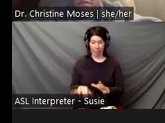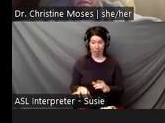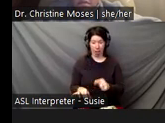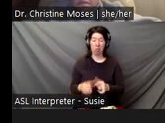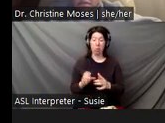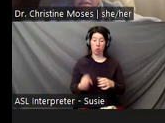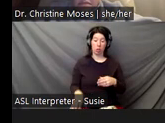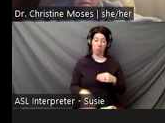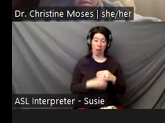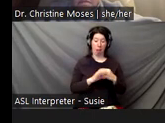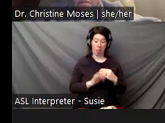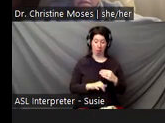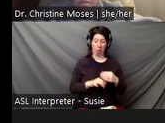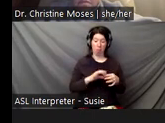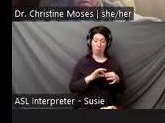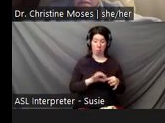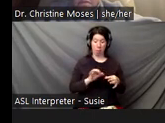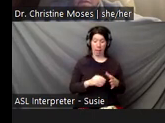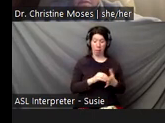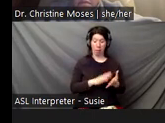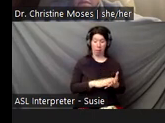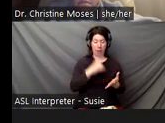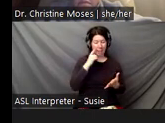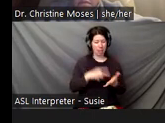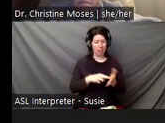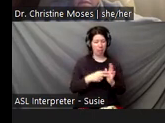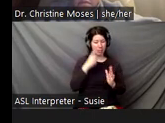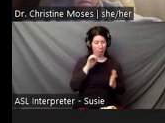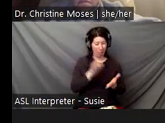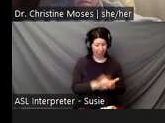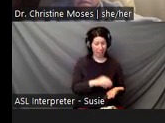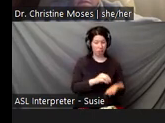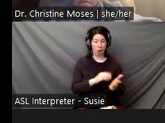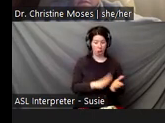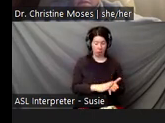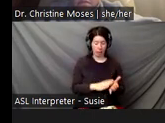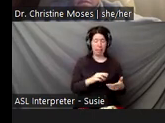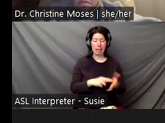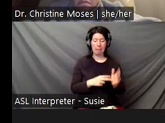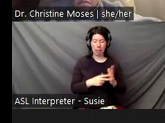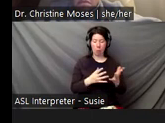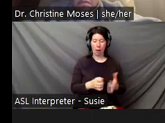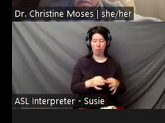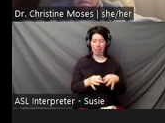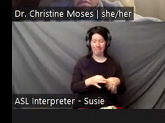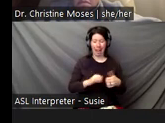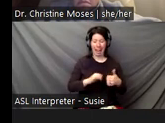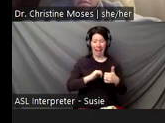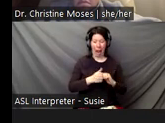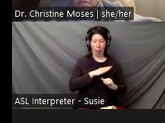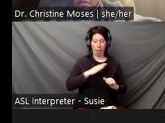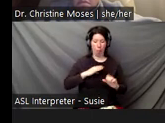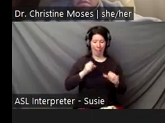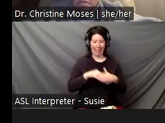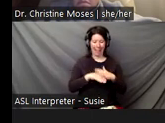context of that document, because the purpose of that document is to define how the Oversight Board will access the information it needs to do its